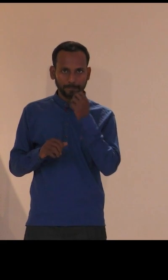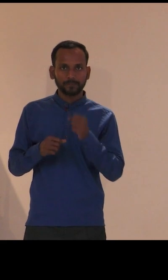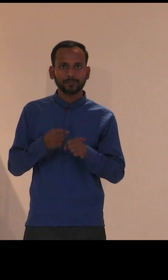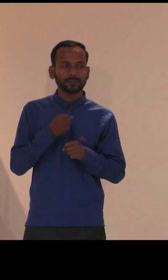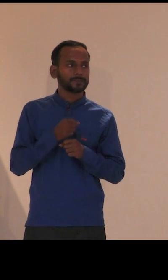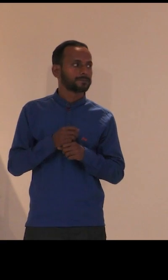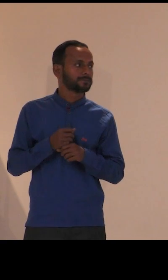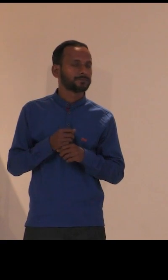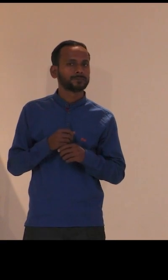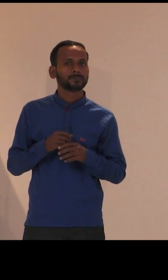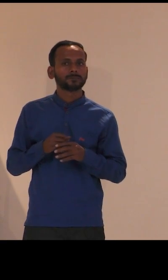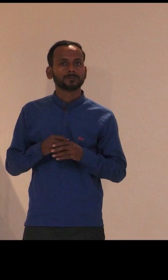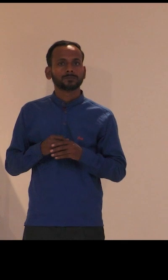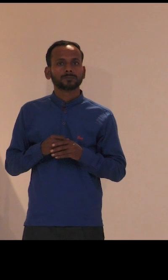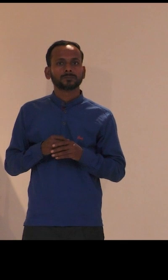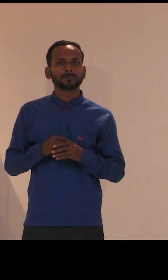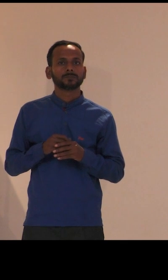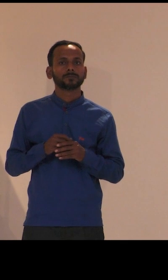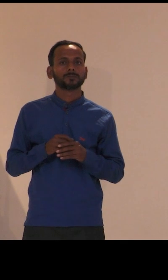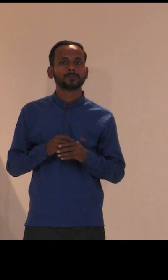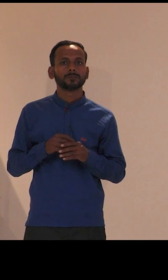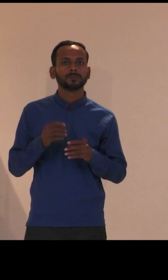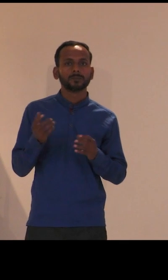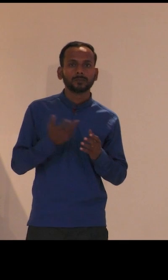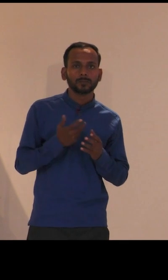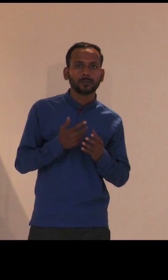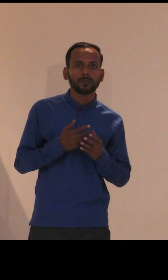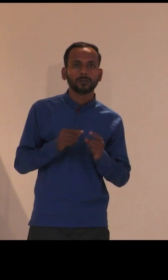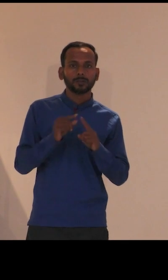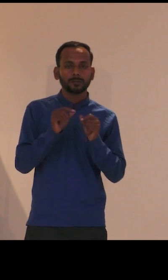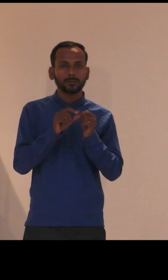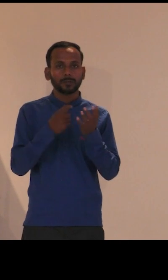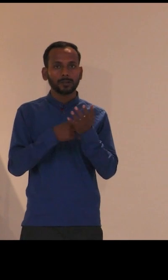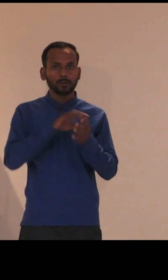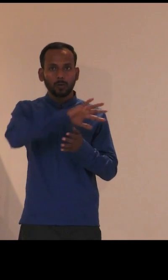are not available there. So while we cover this